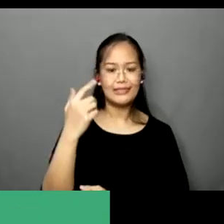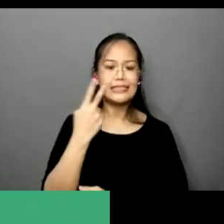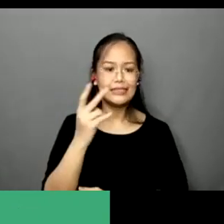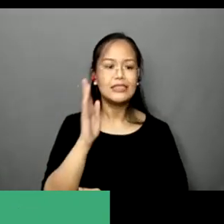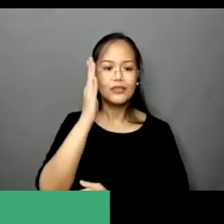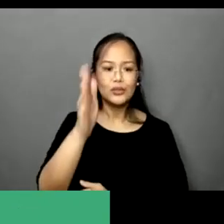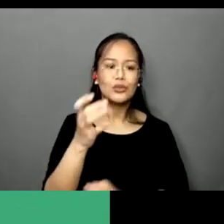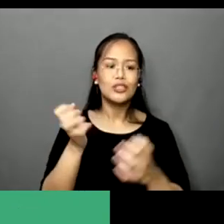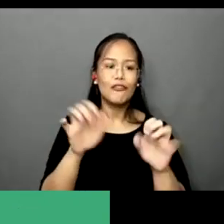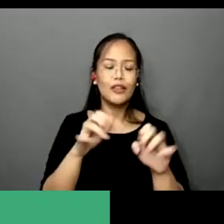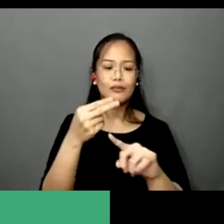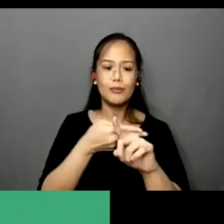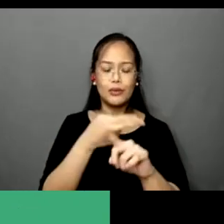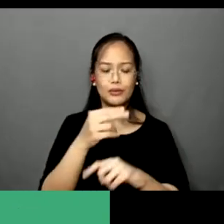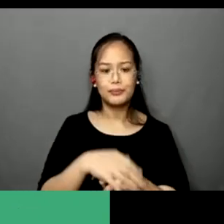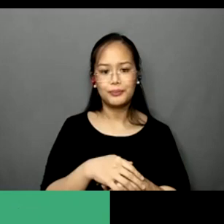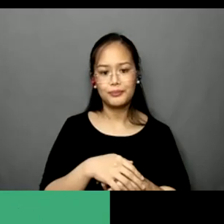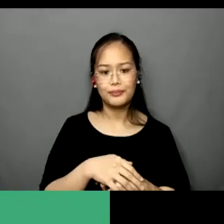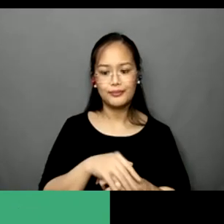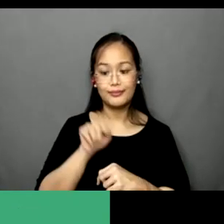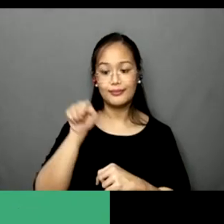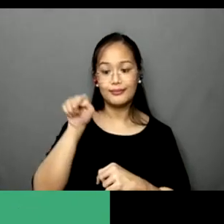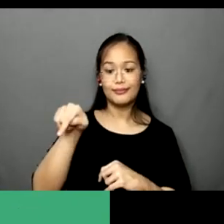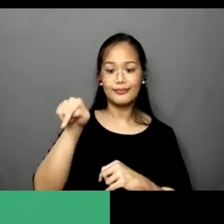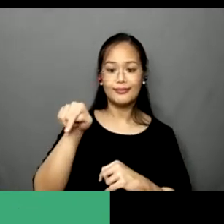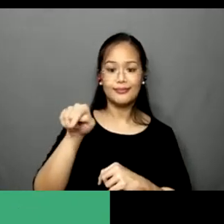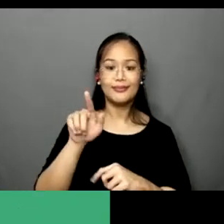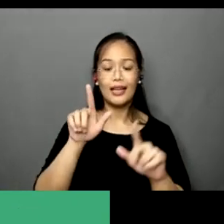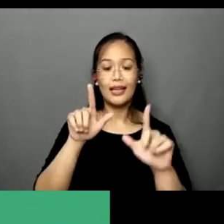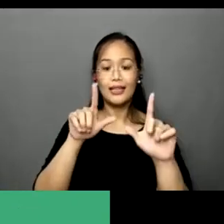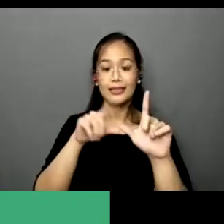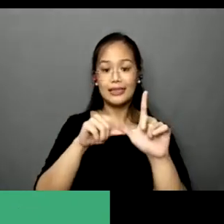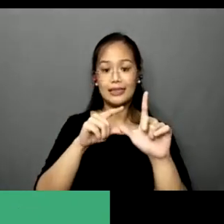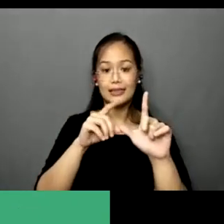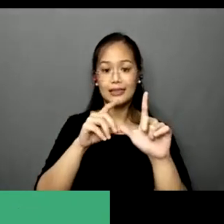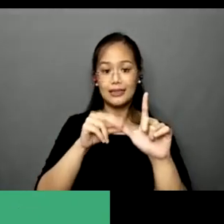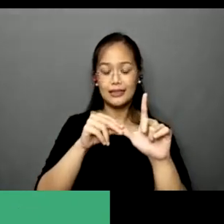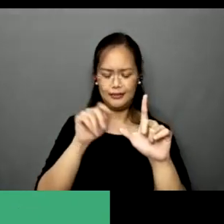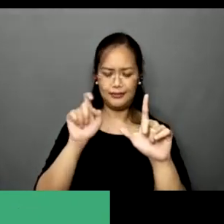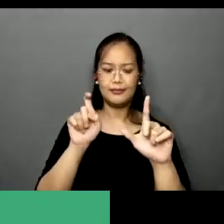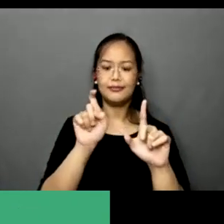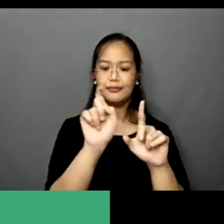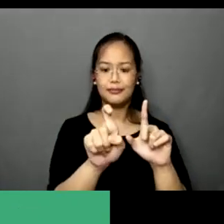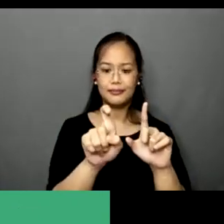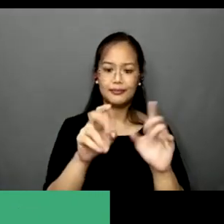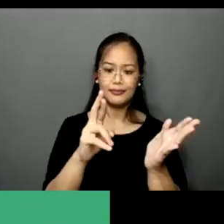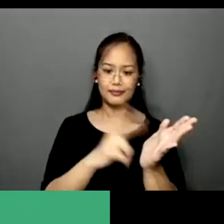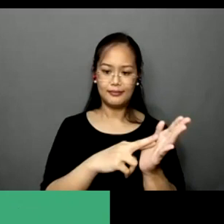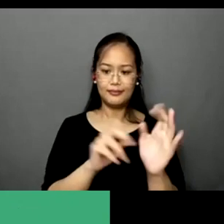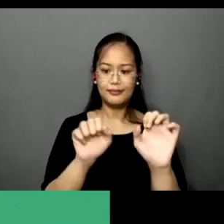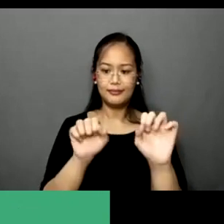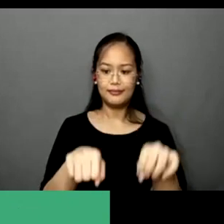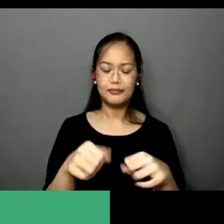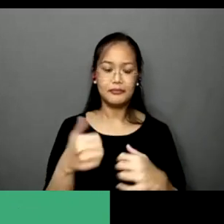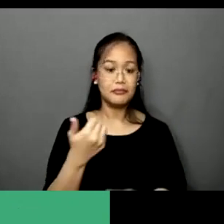November in the link that we sent. So you may register here at the link in the chat box. And if you have any